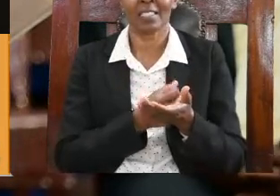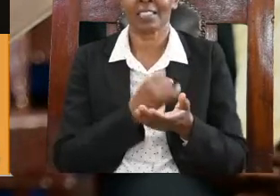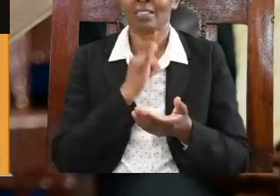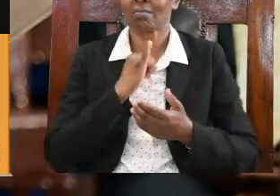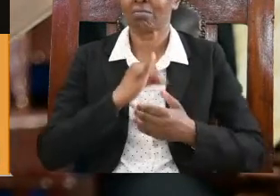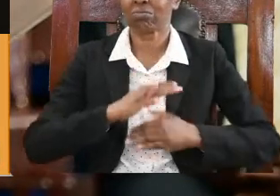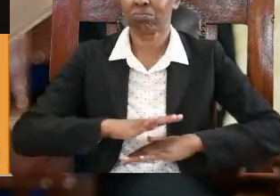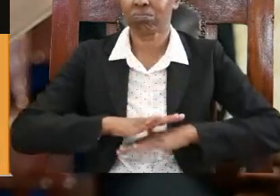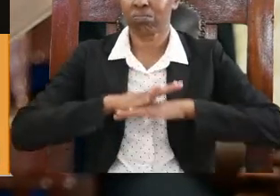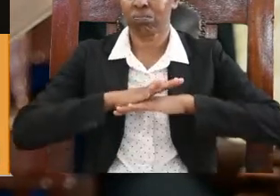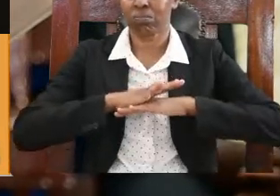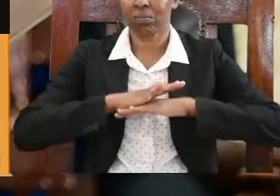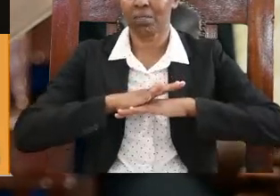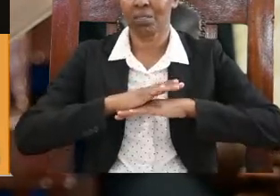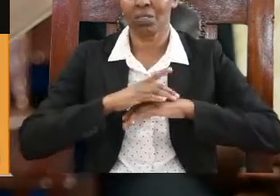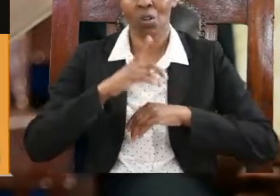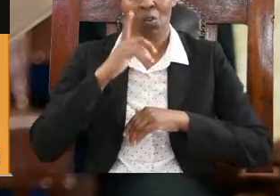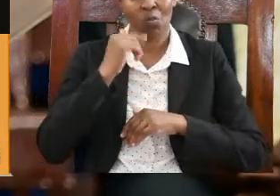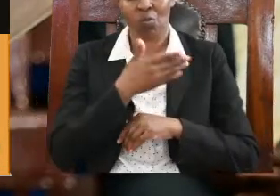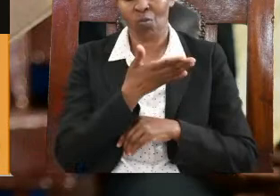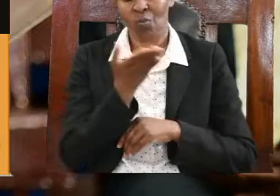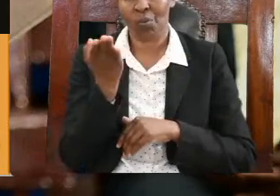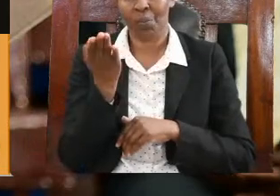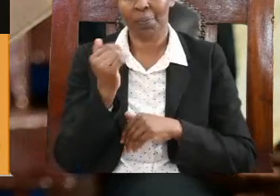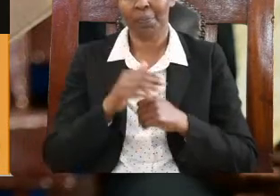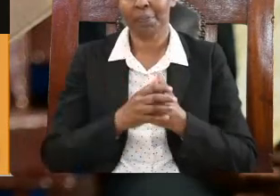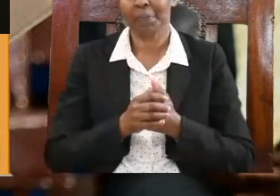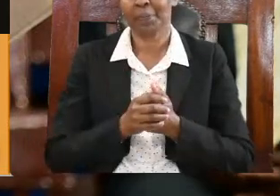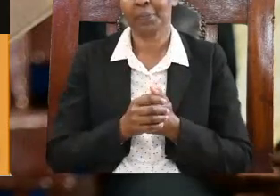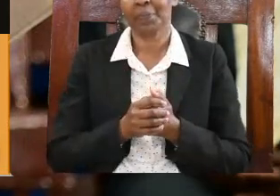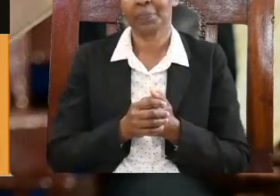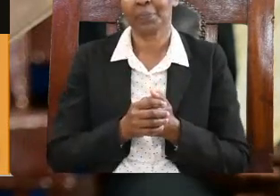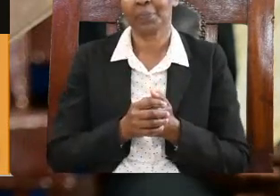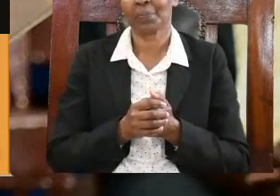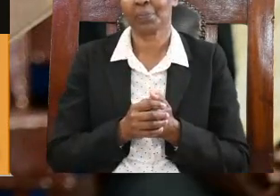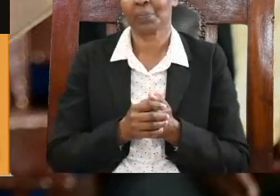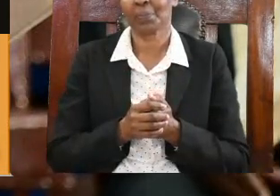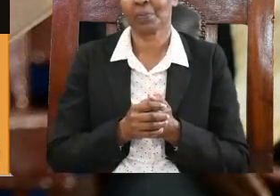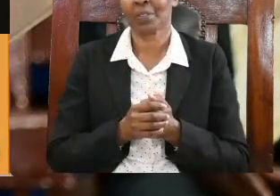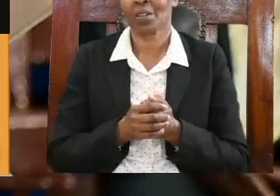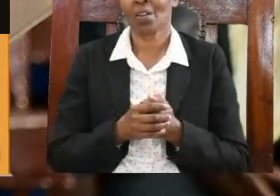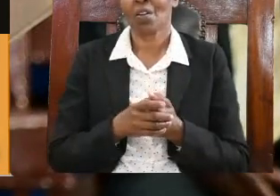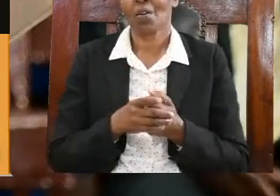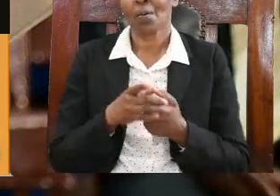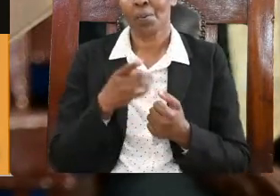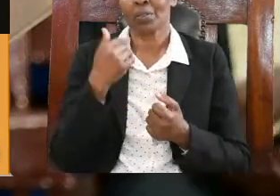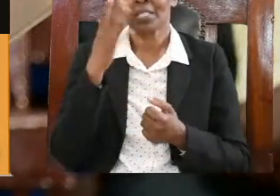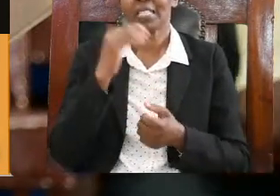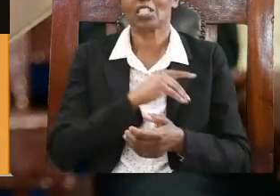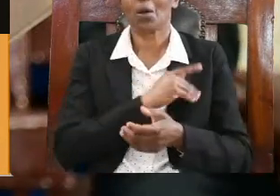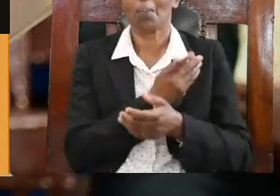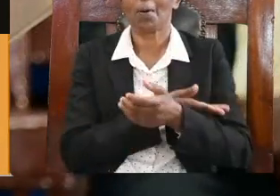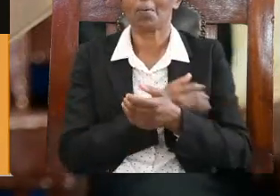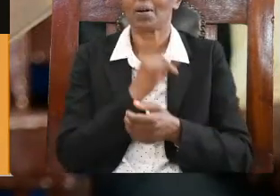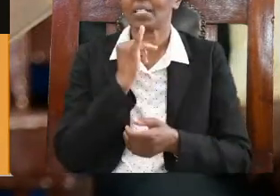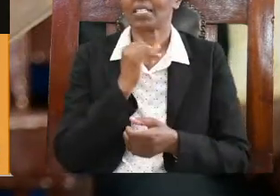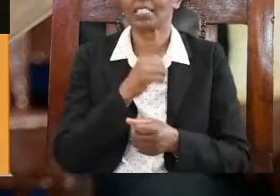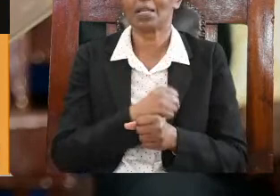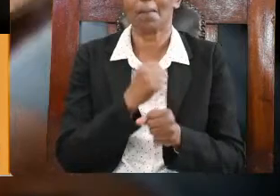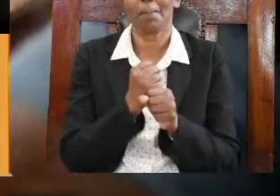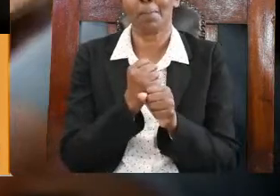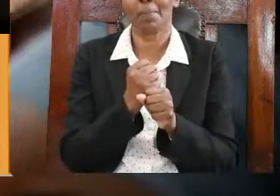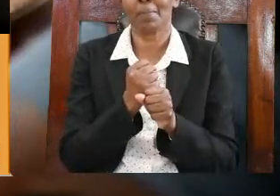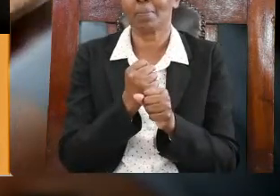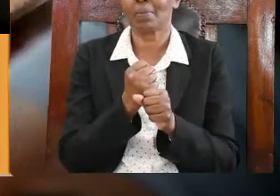when Christ tells Paul that my grace is sufficient for you, for my power is made